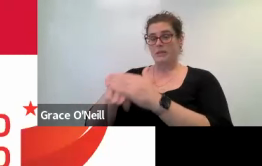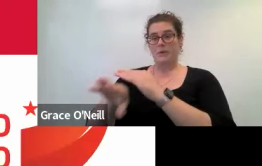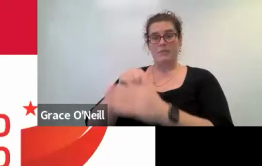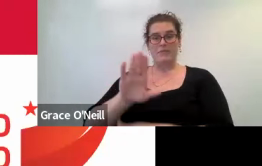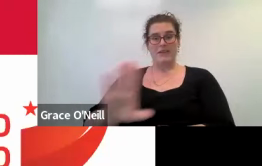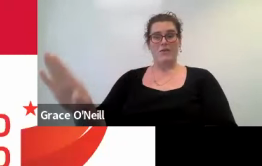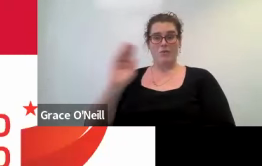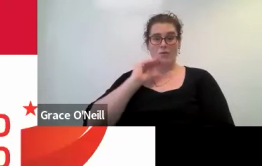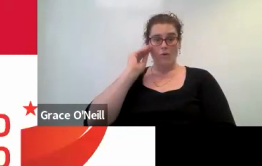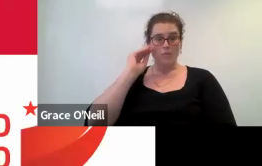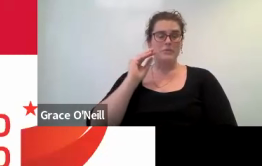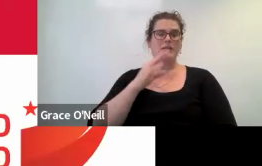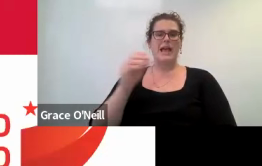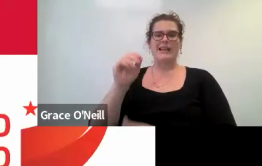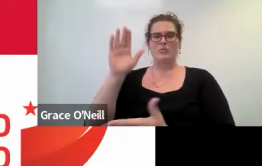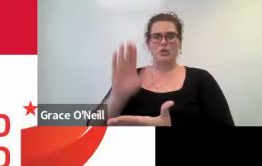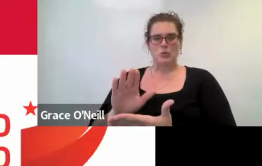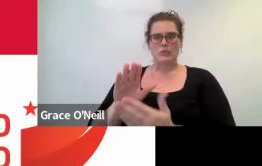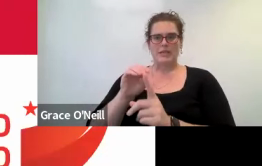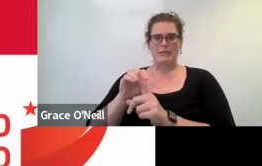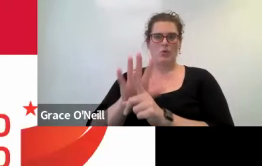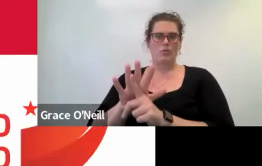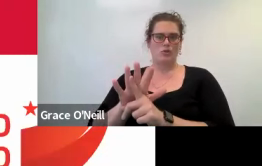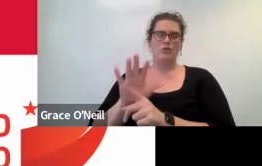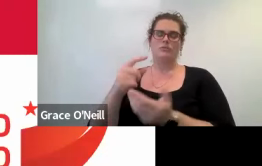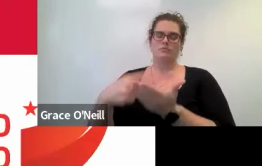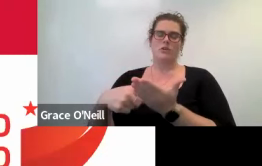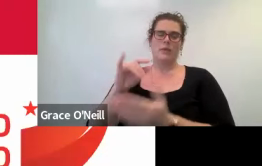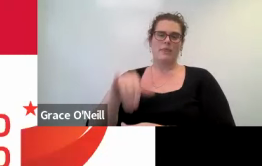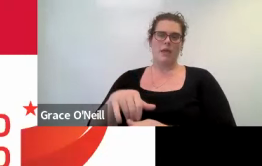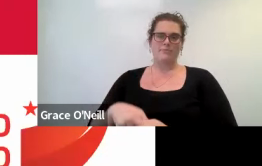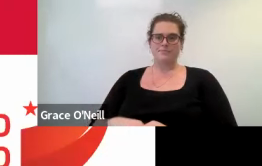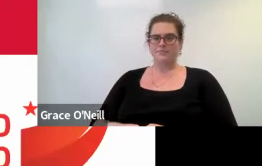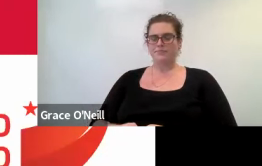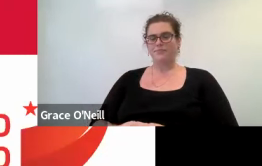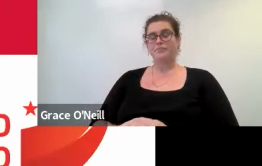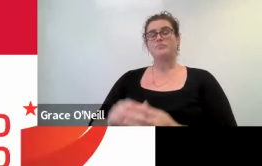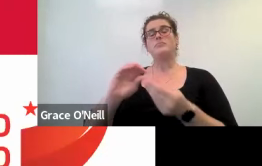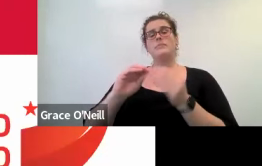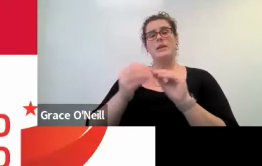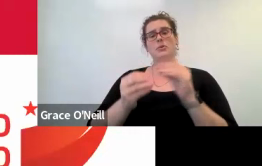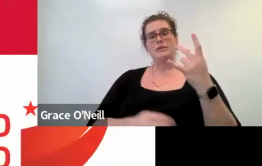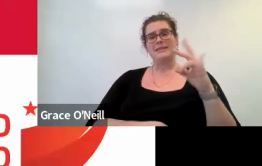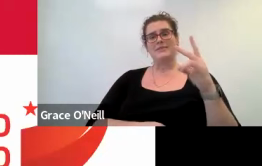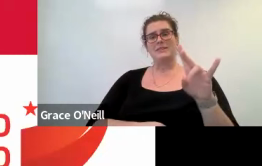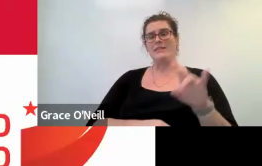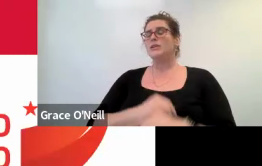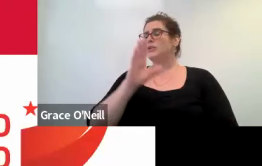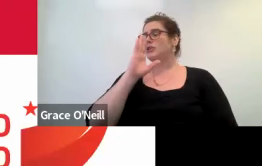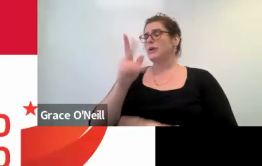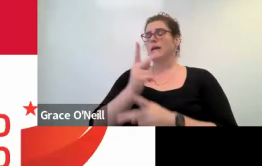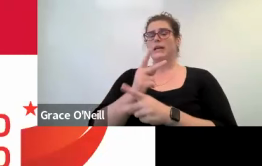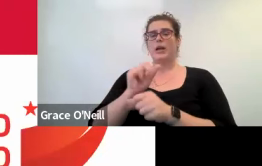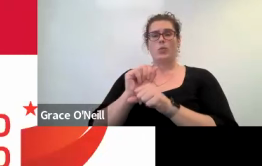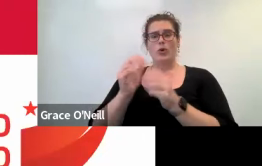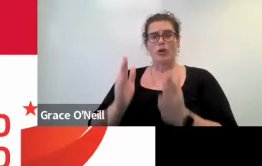lessening the likelihood of exposing the person at that time. Question 17, has the direct care worker assigned to you changed